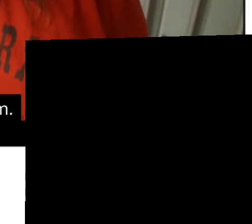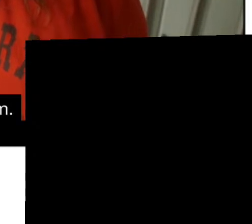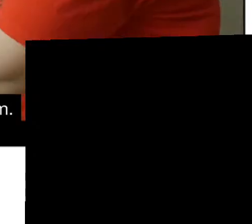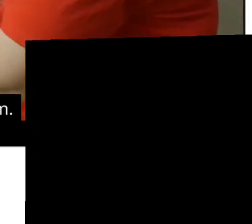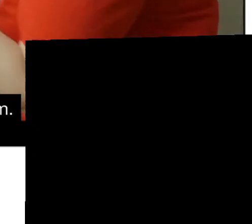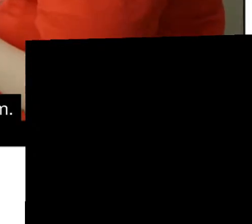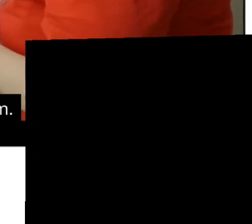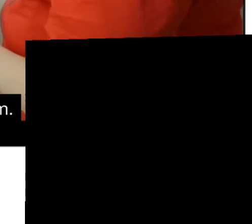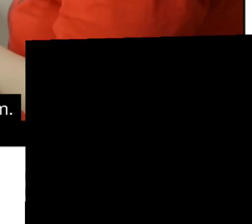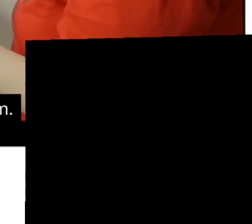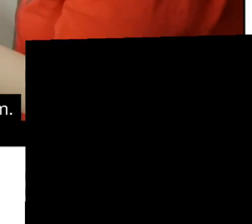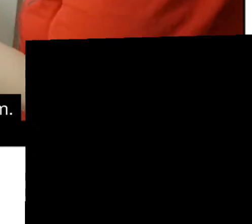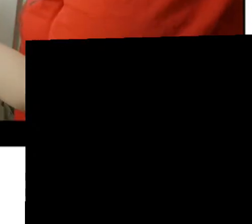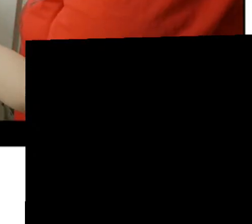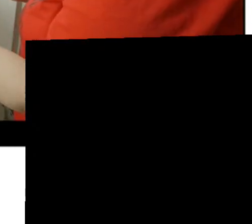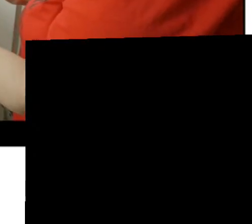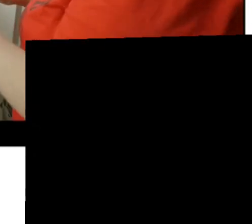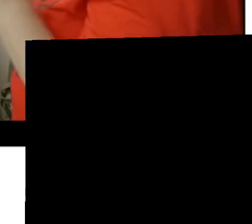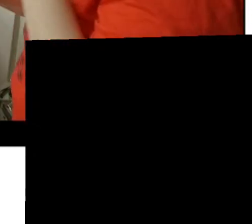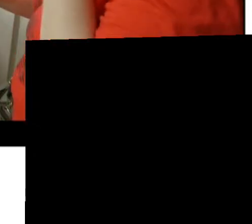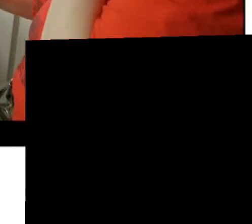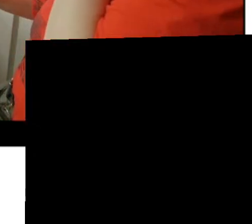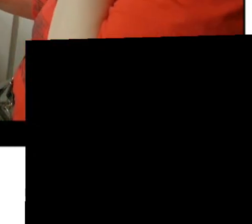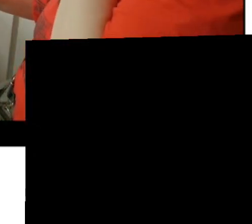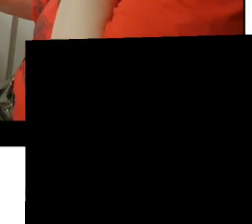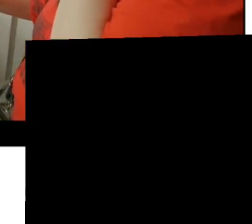sincerely, Francis Bossom.